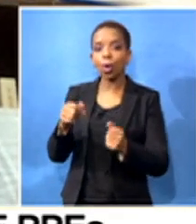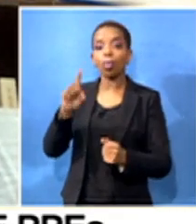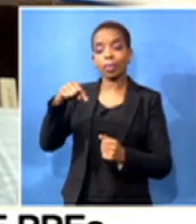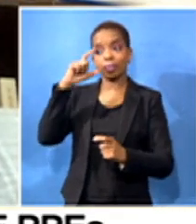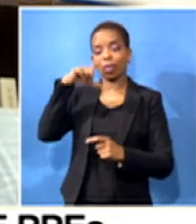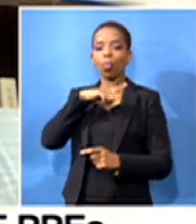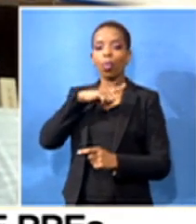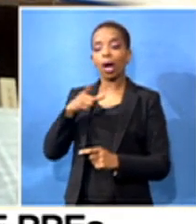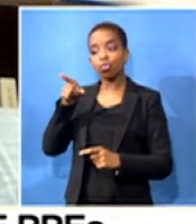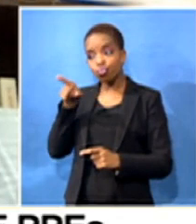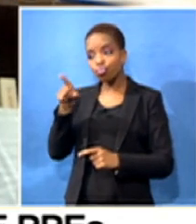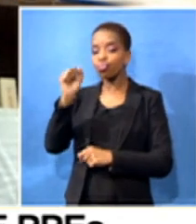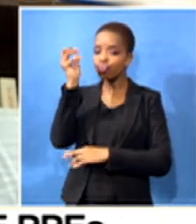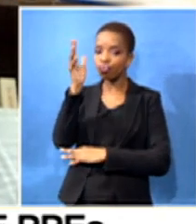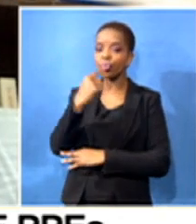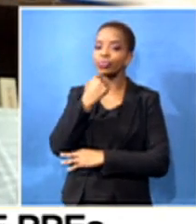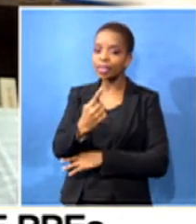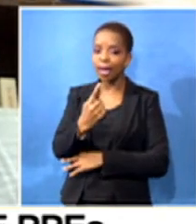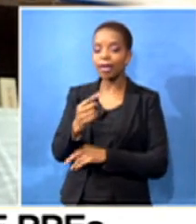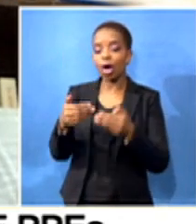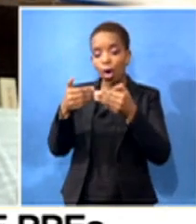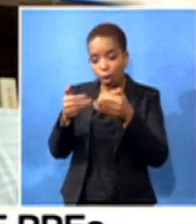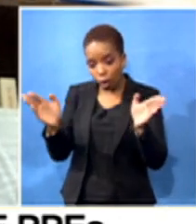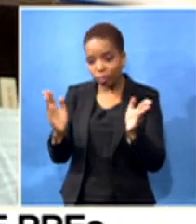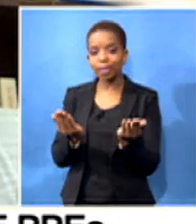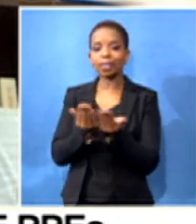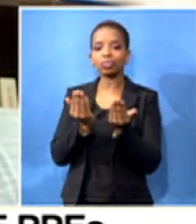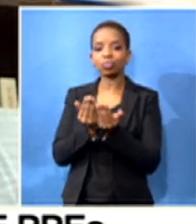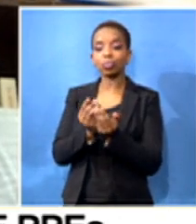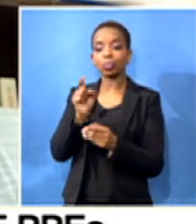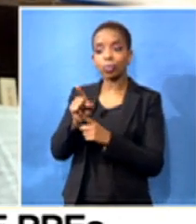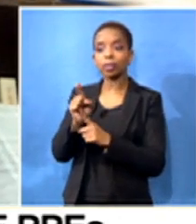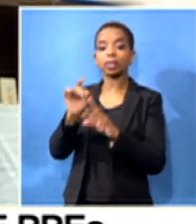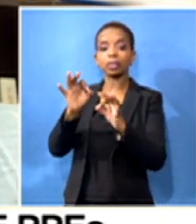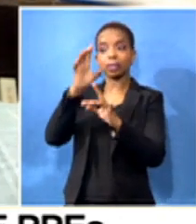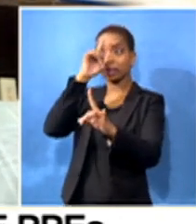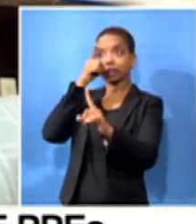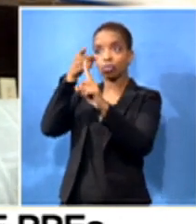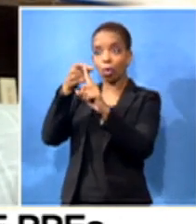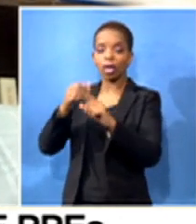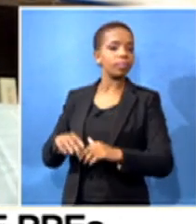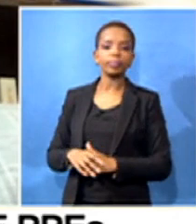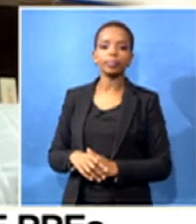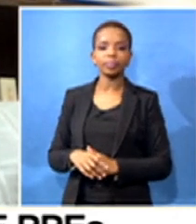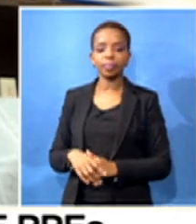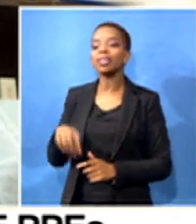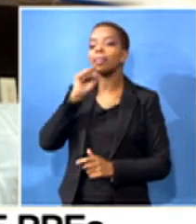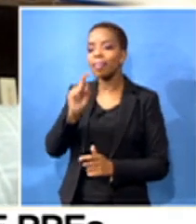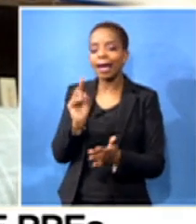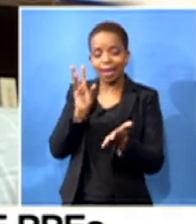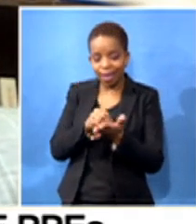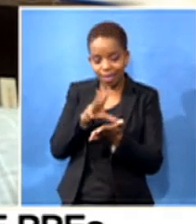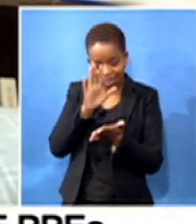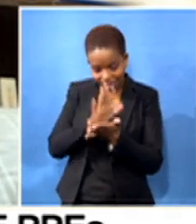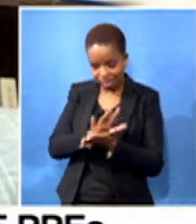that the opening of schools now seem to be an elusive goal, and that's to quote exactly what was written in the statement. So